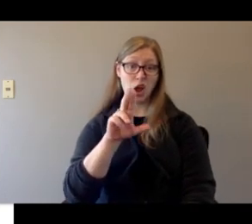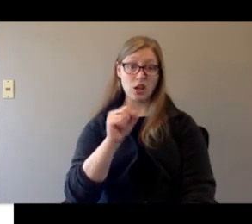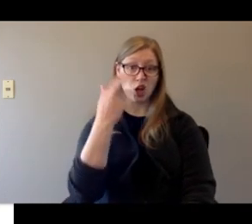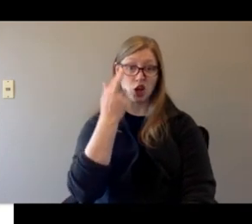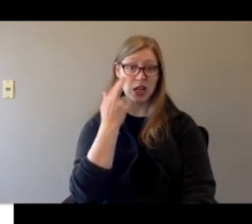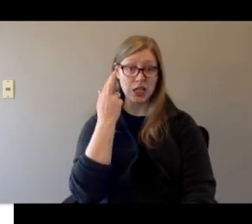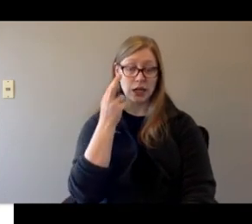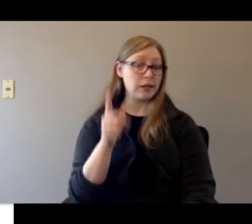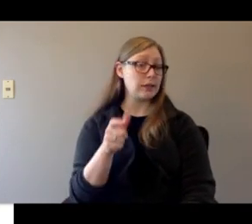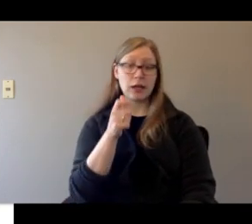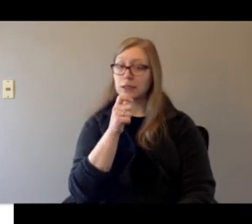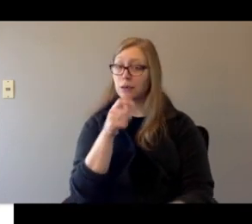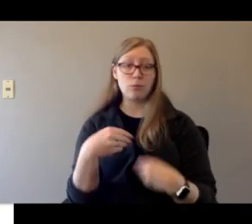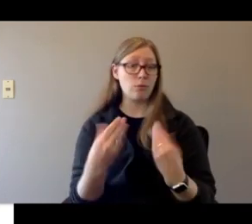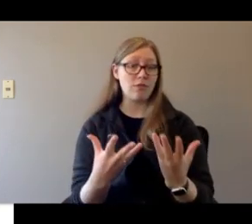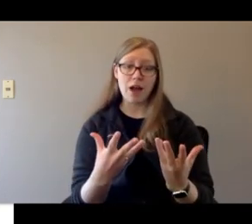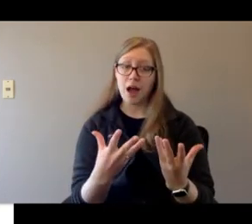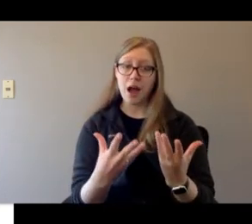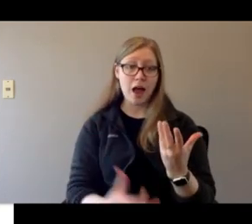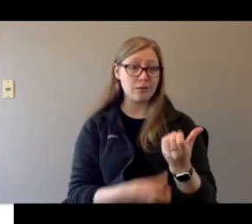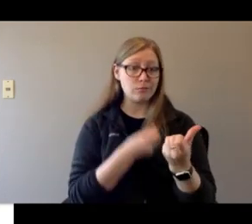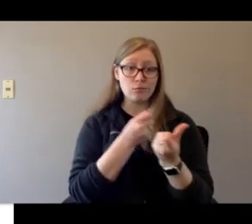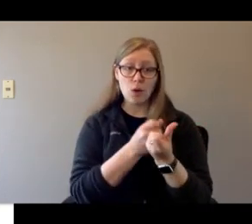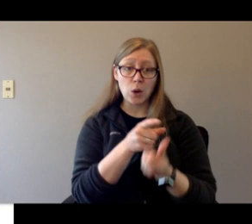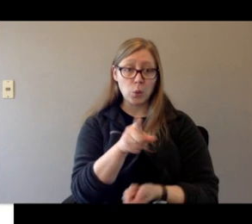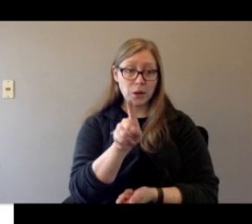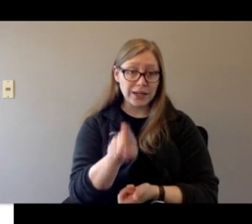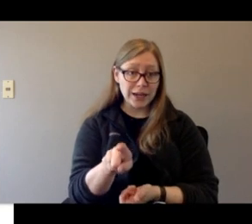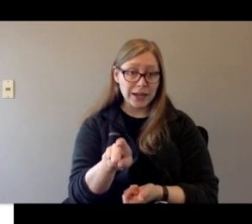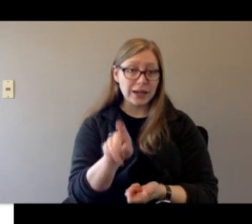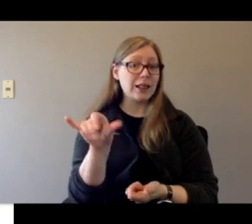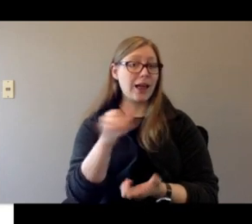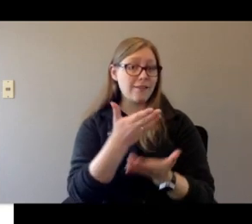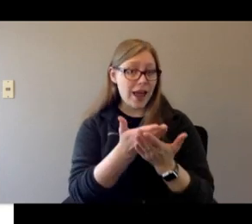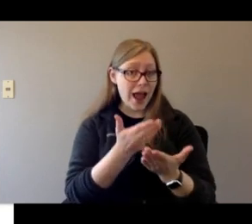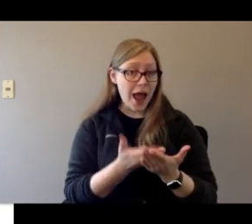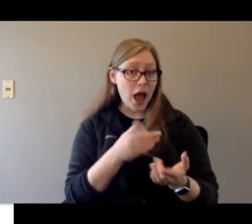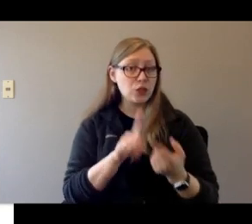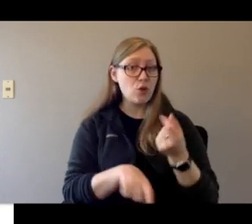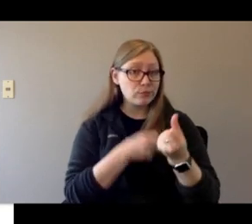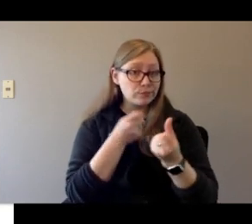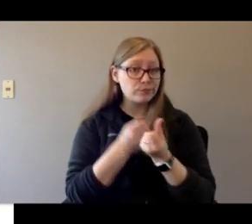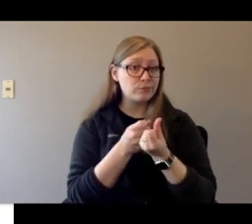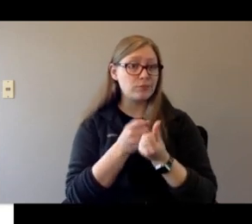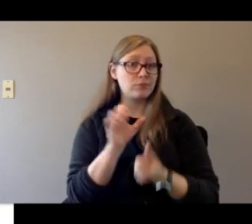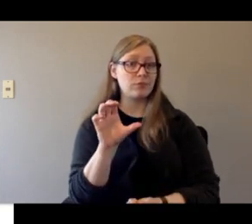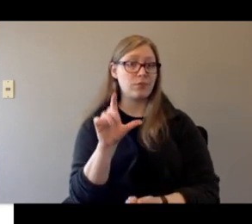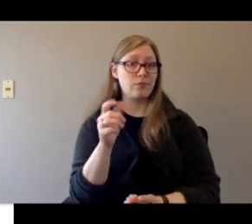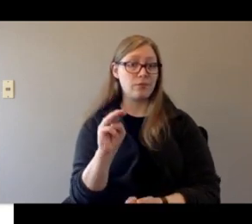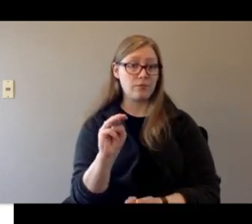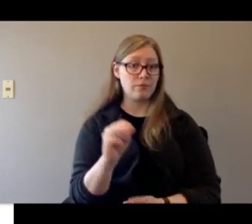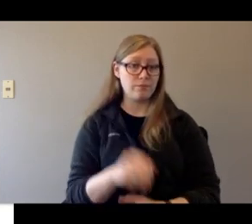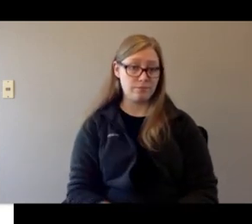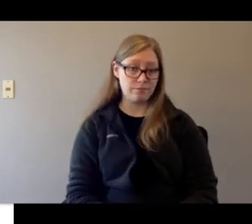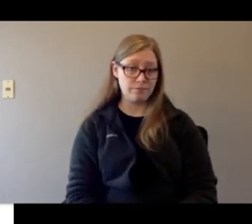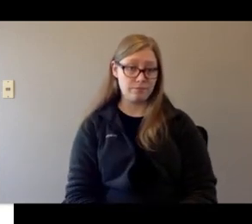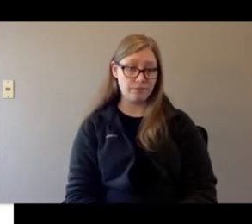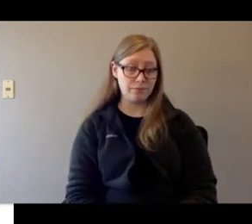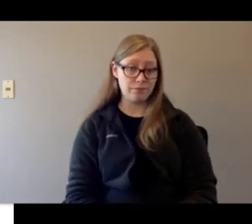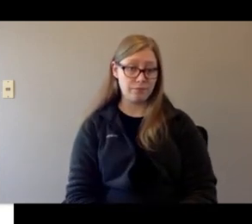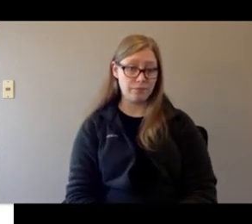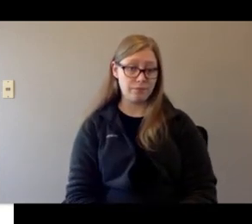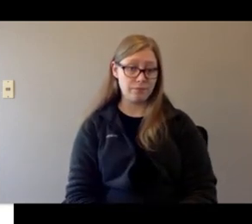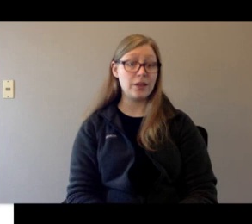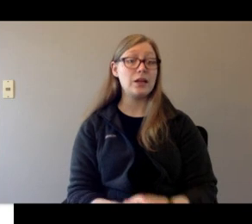necessary support, such as facts, to back up the given claims. Now,